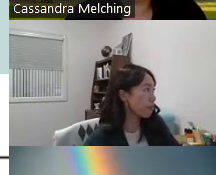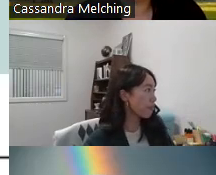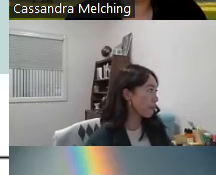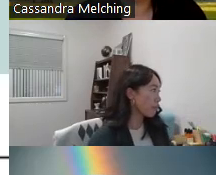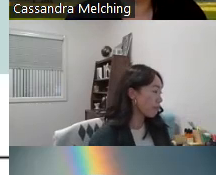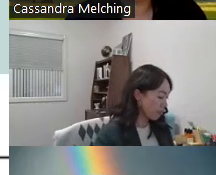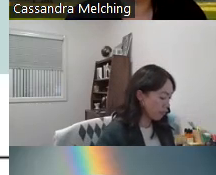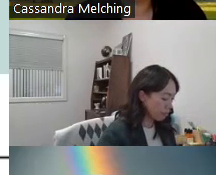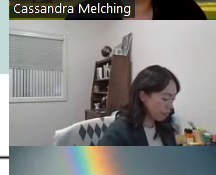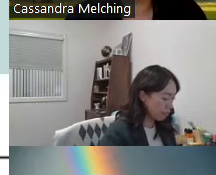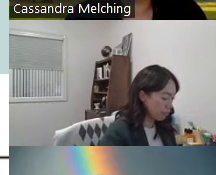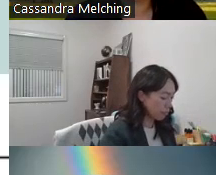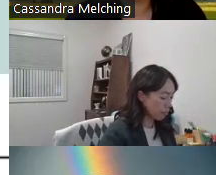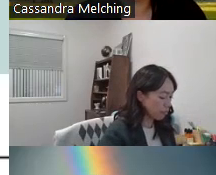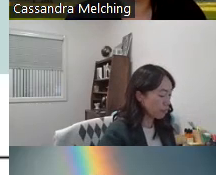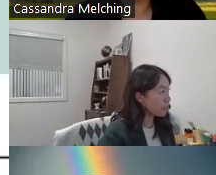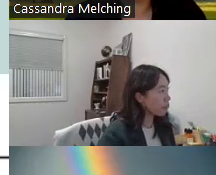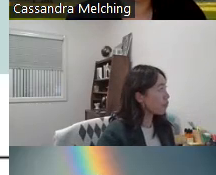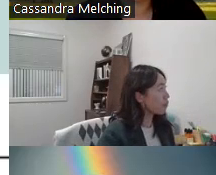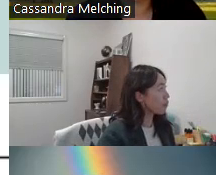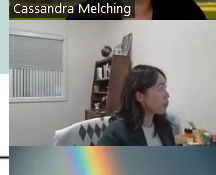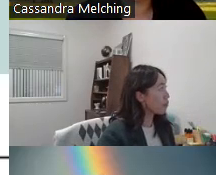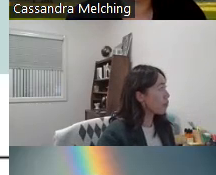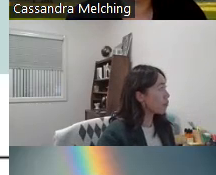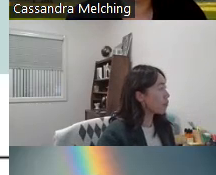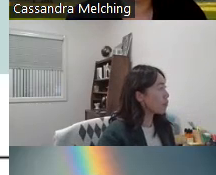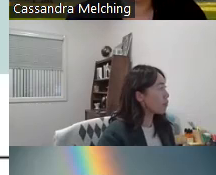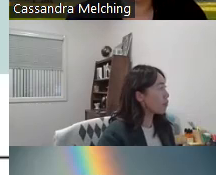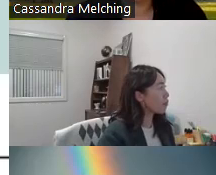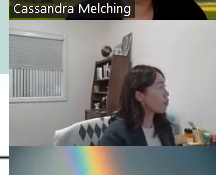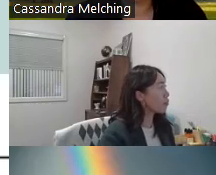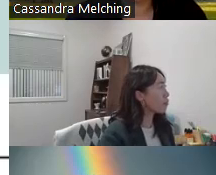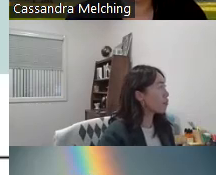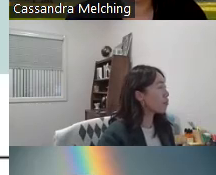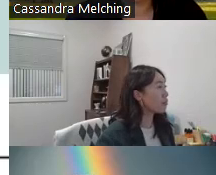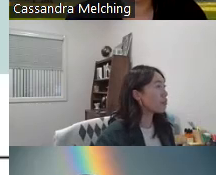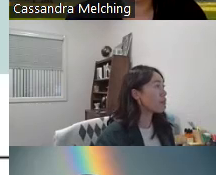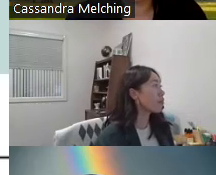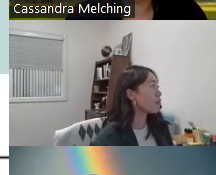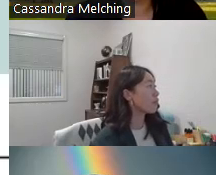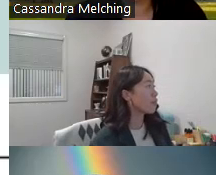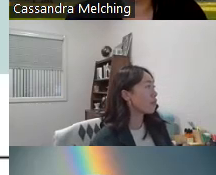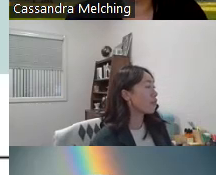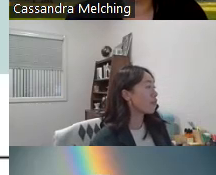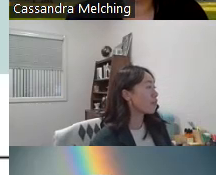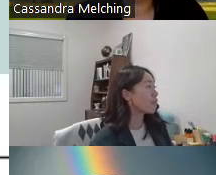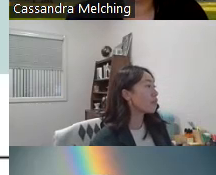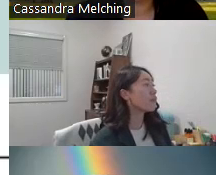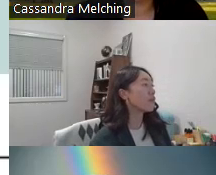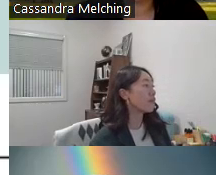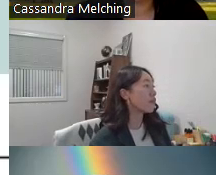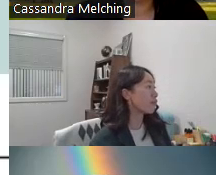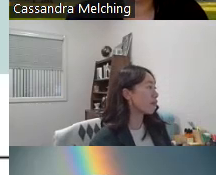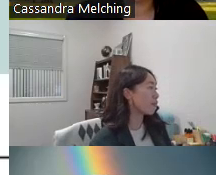sitting on and approved for over 2 years by San Joaquin COG.